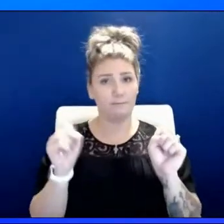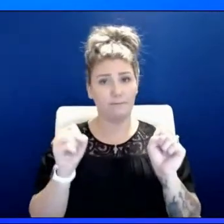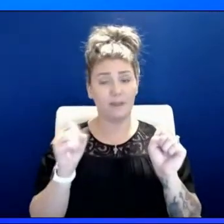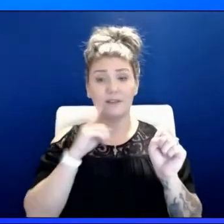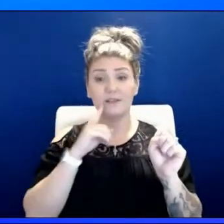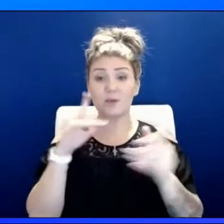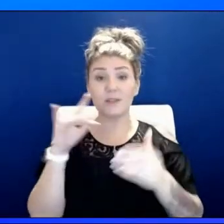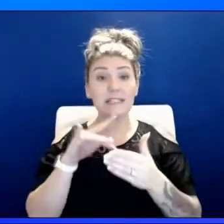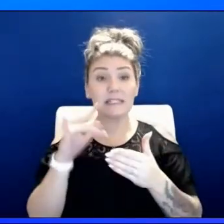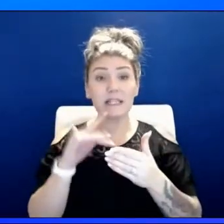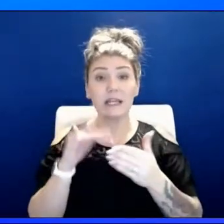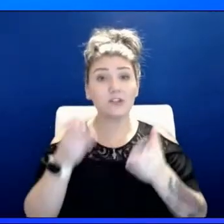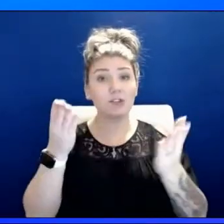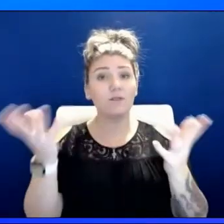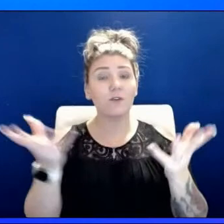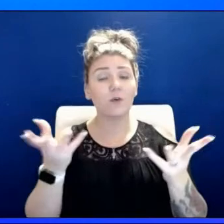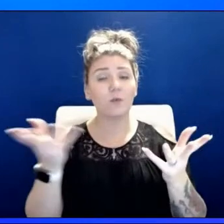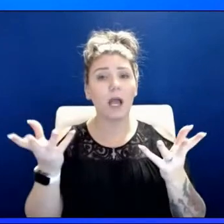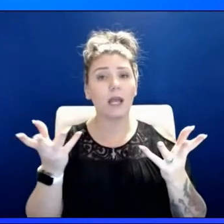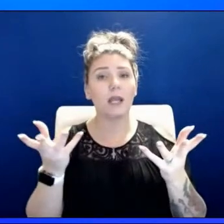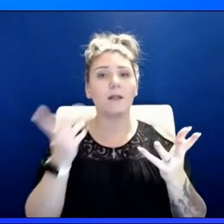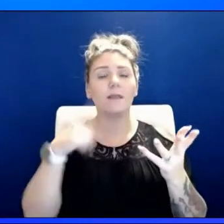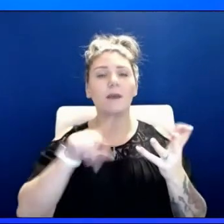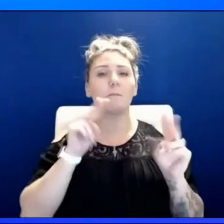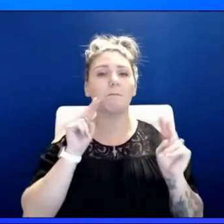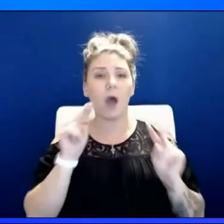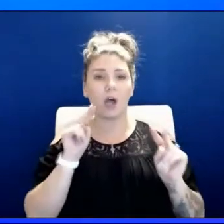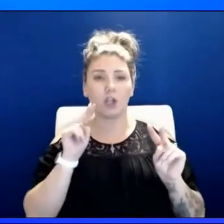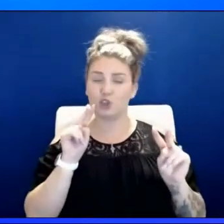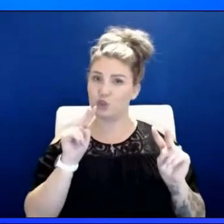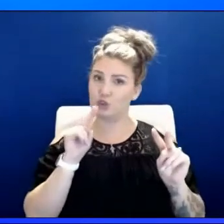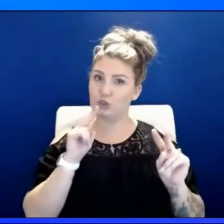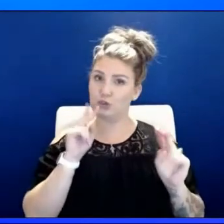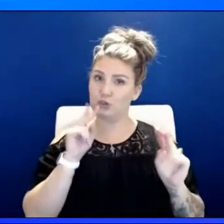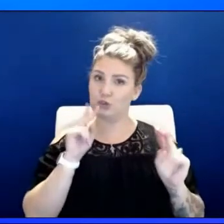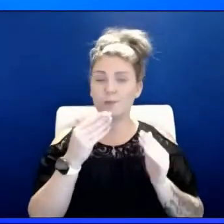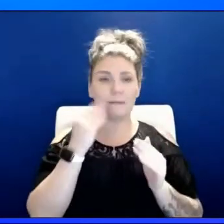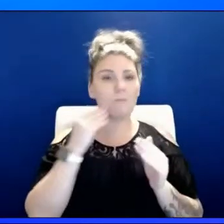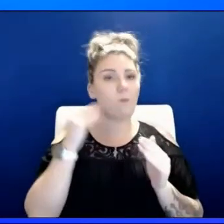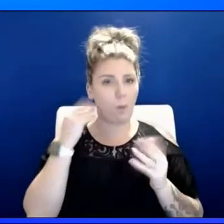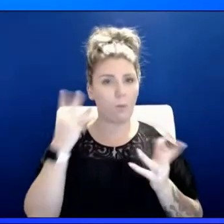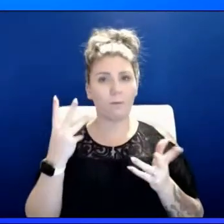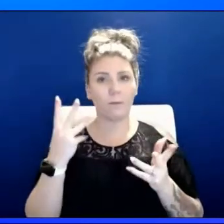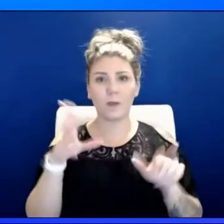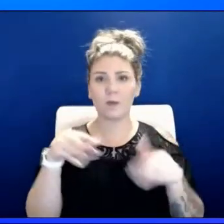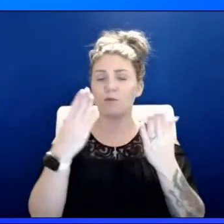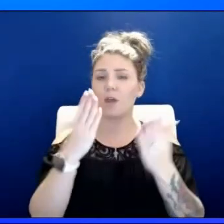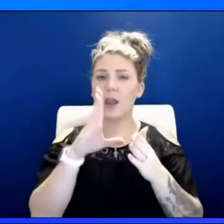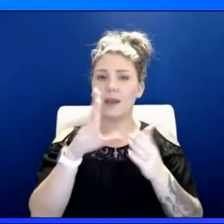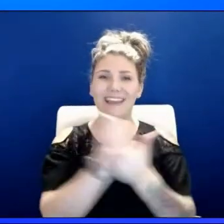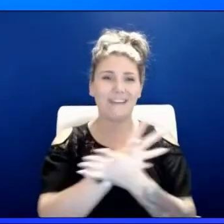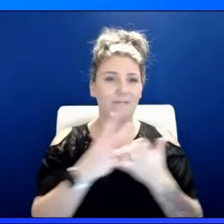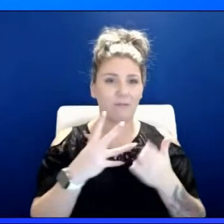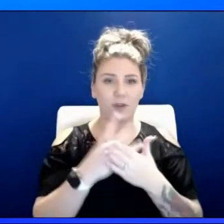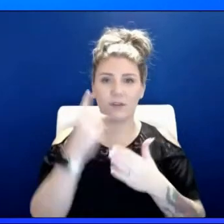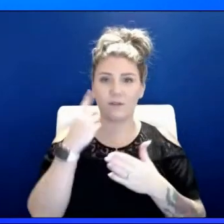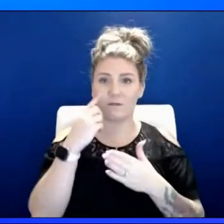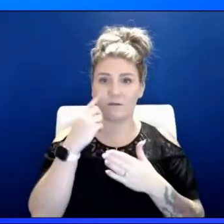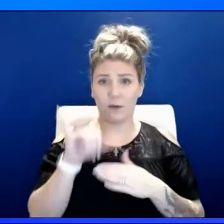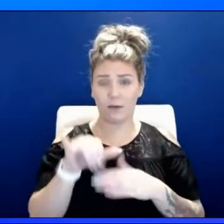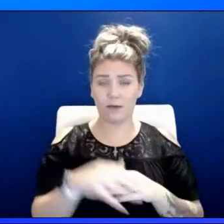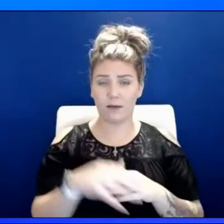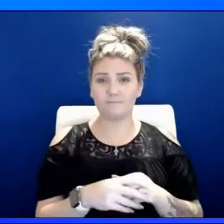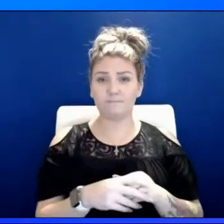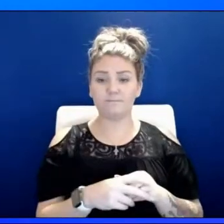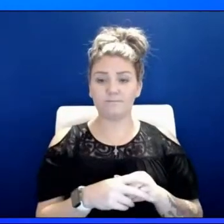to you is that they monitor you very closely at home. They provide you the tools to do that. And so it does give you